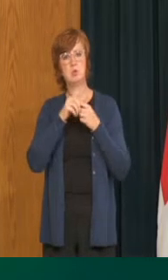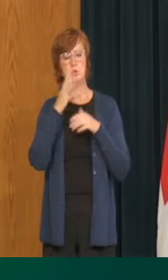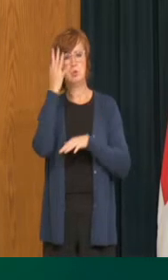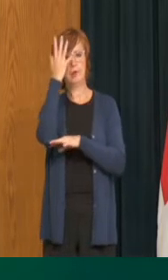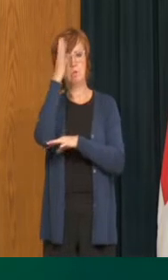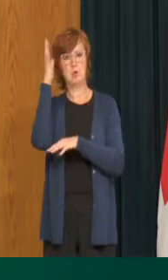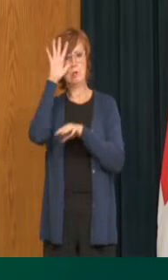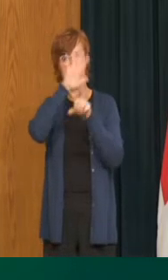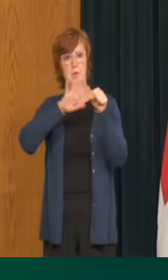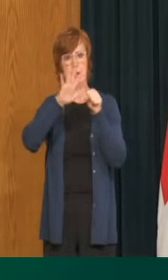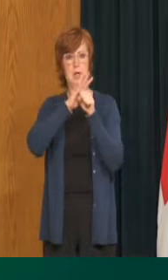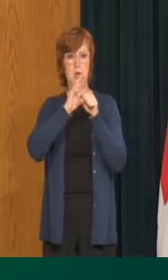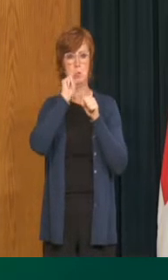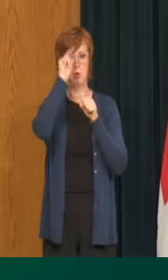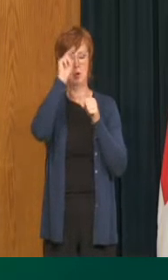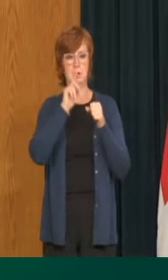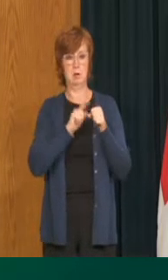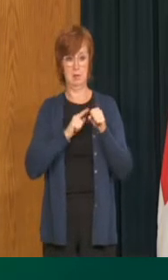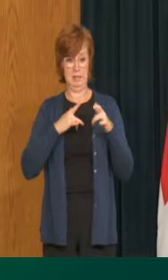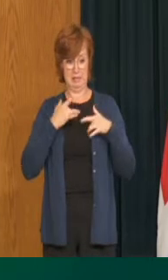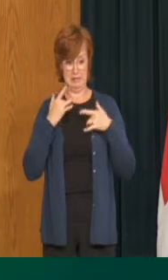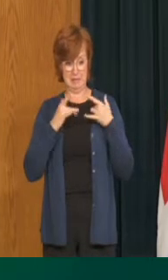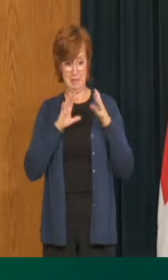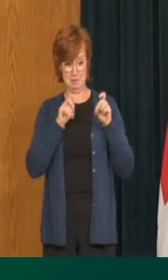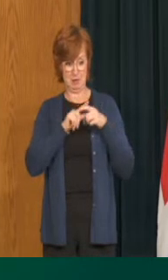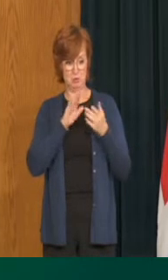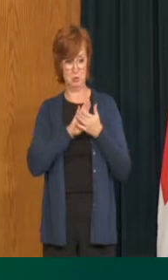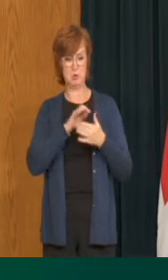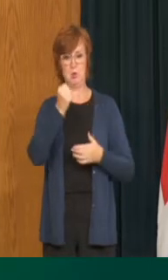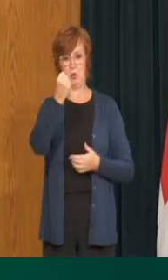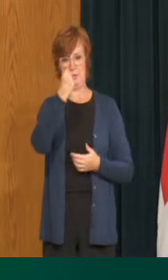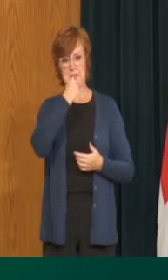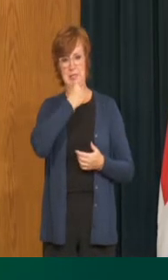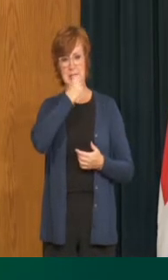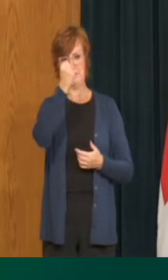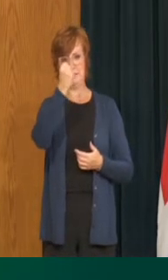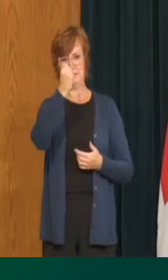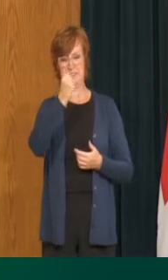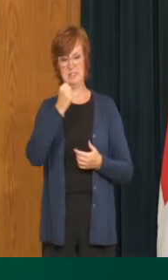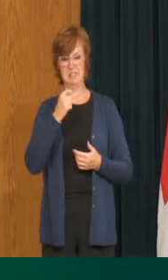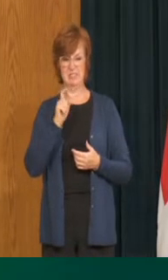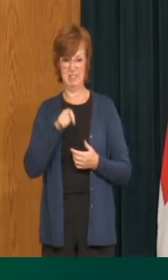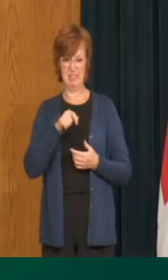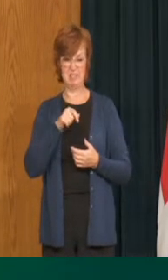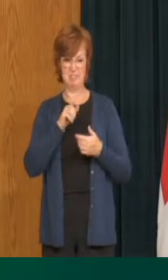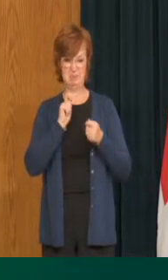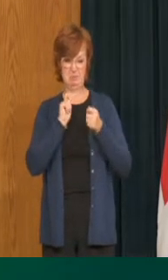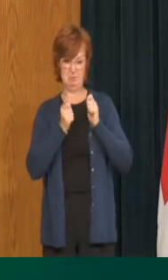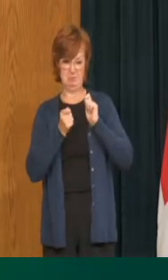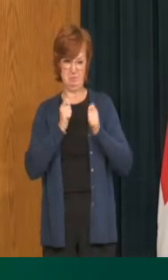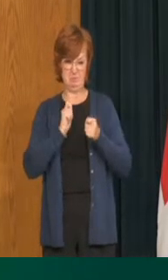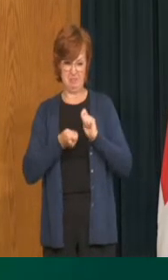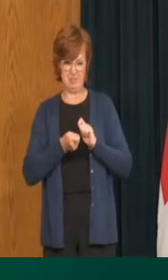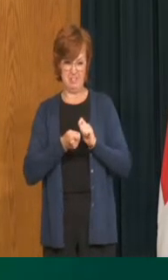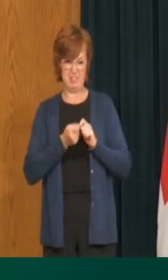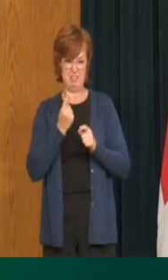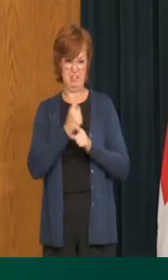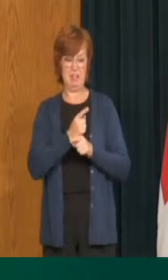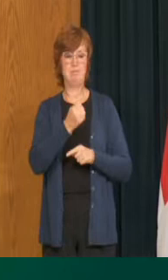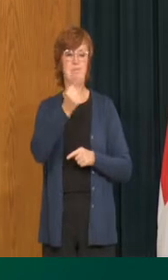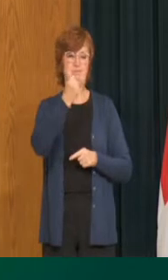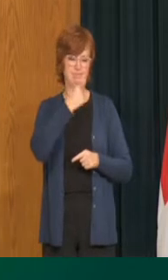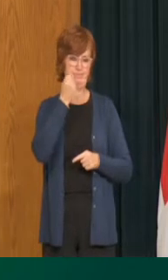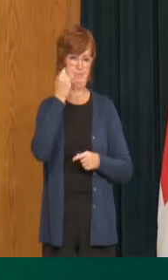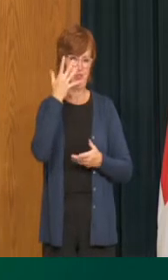this province, and they are excited to get back into school. And there is going to be some tweaking as we get through the first number of weeks,